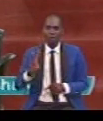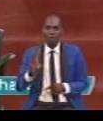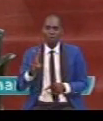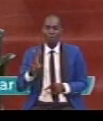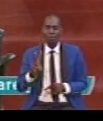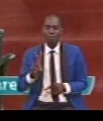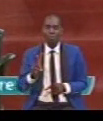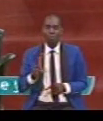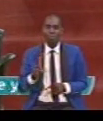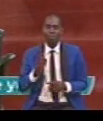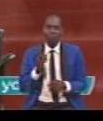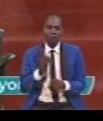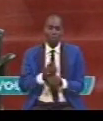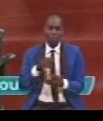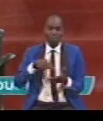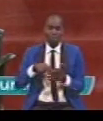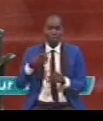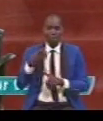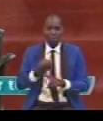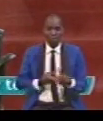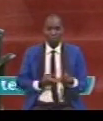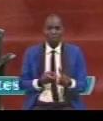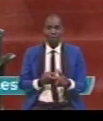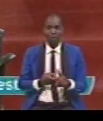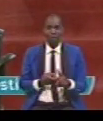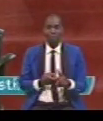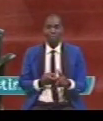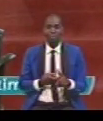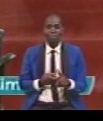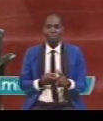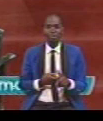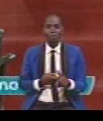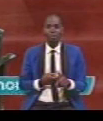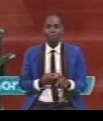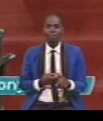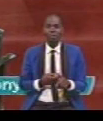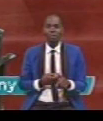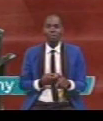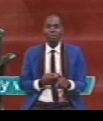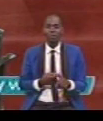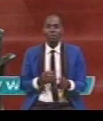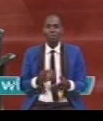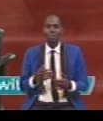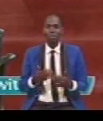Just this month, September, I had not the saving master,